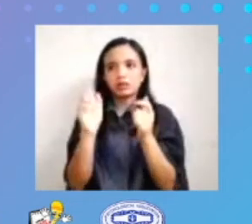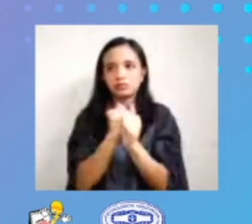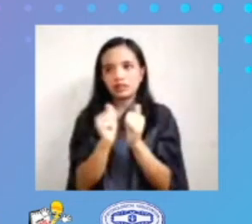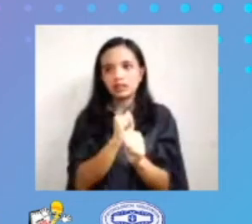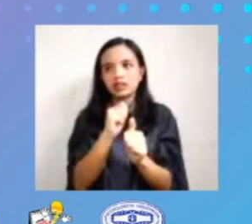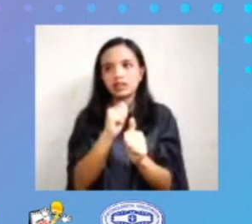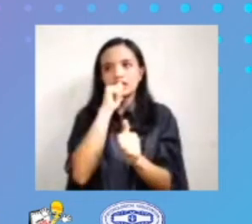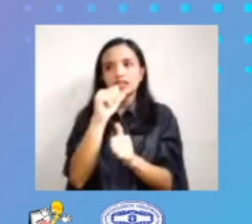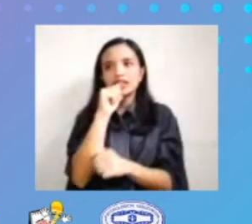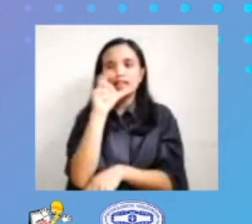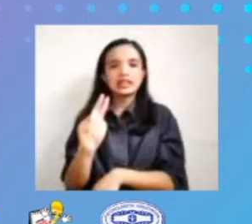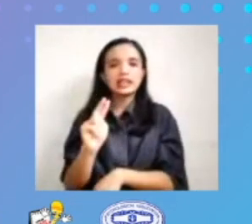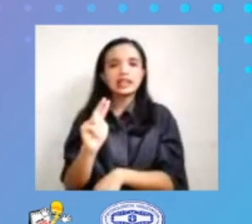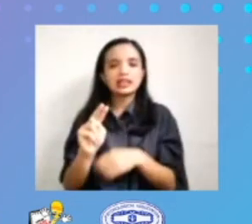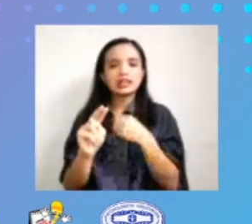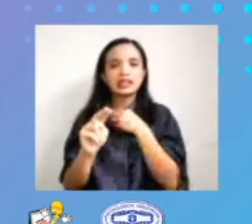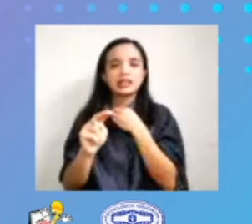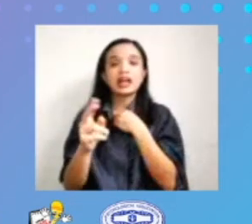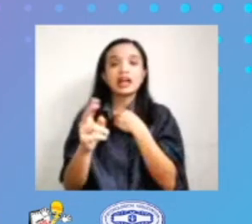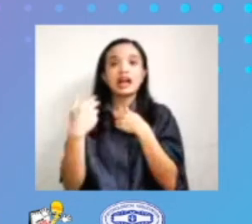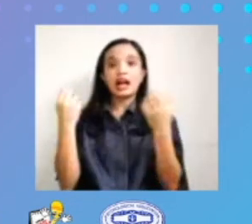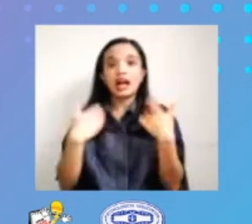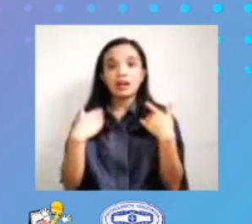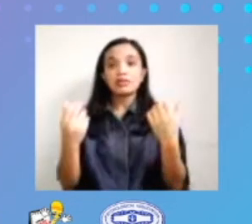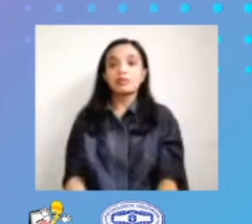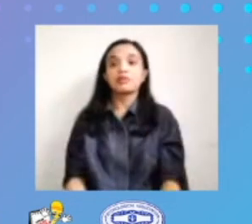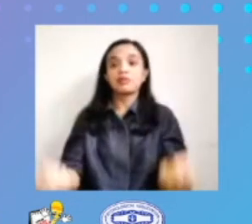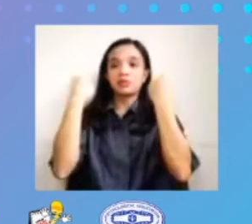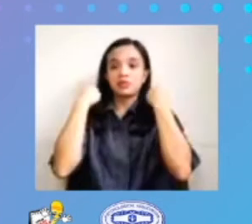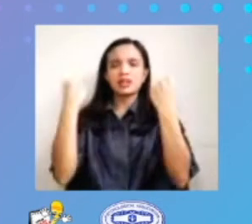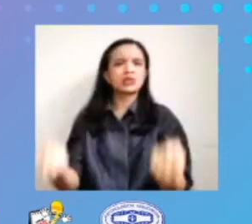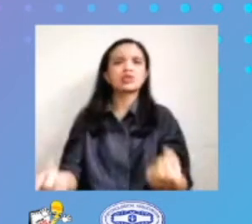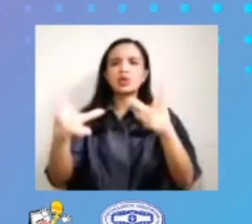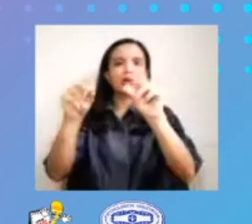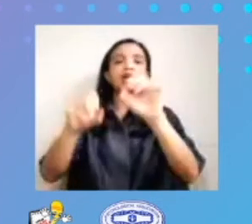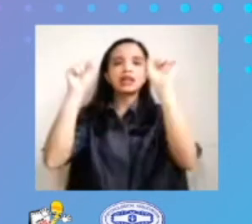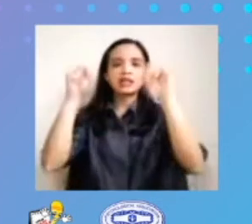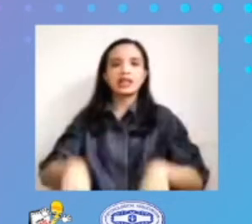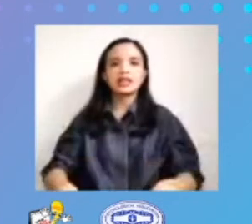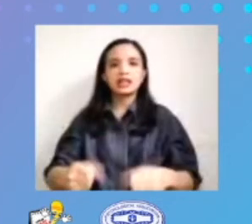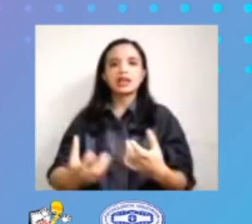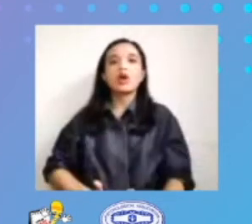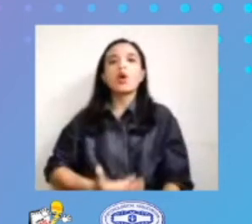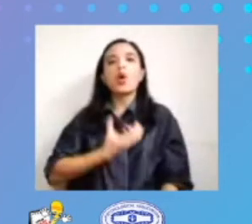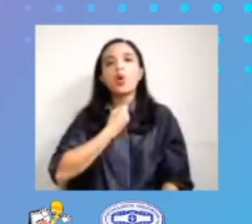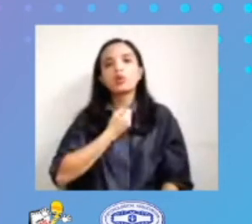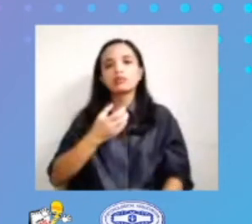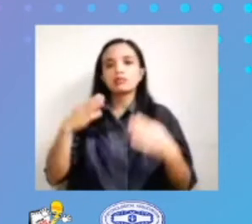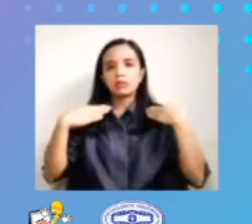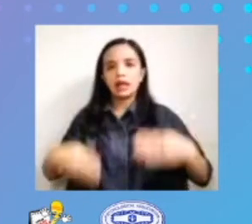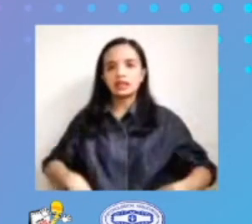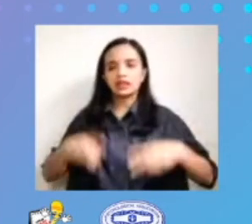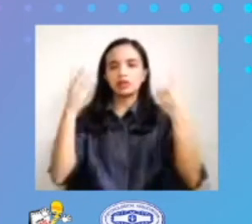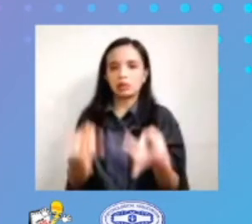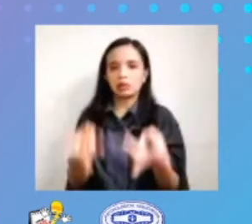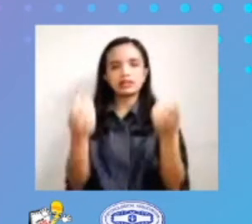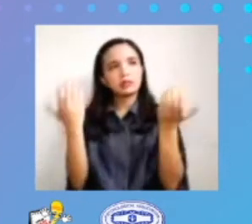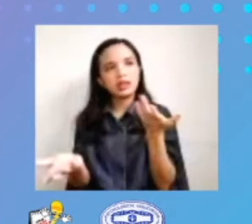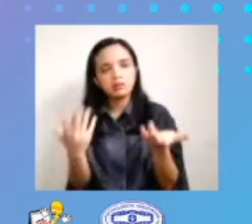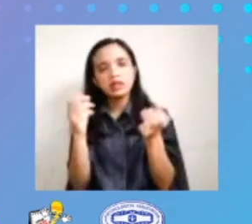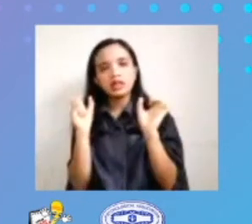hormones even. They have different they have different weights when it comes to how